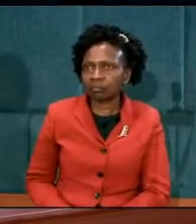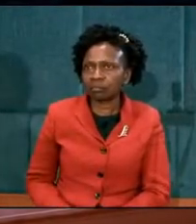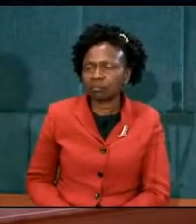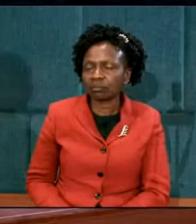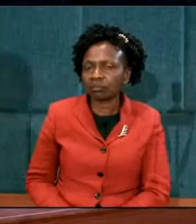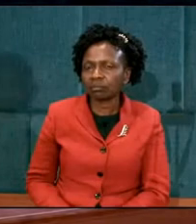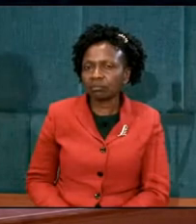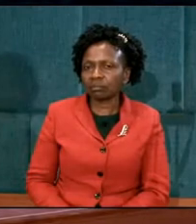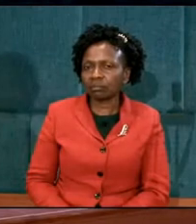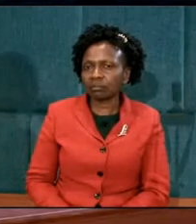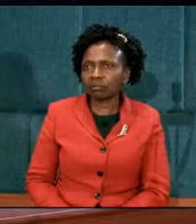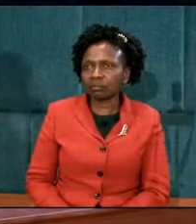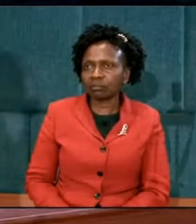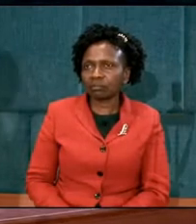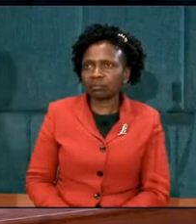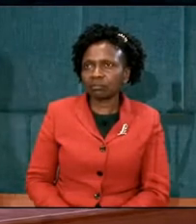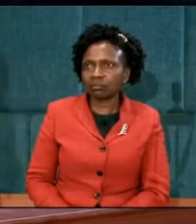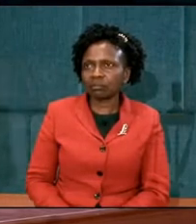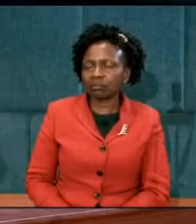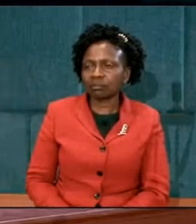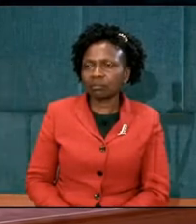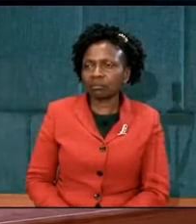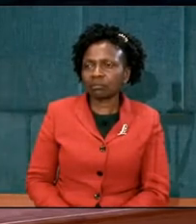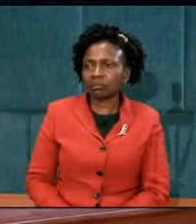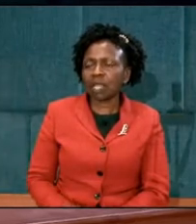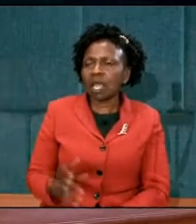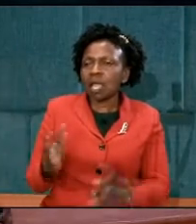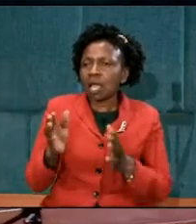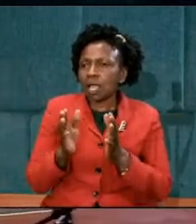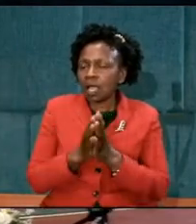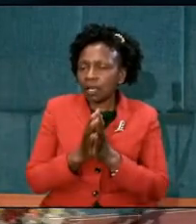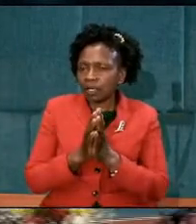Hang on. Got the preacher going somewhere.